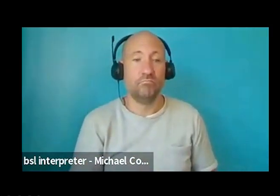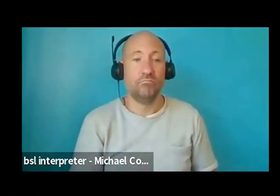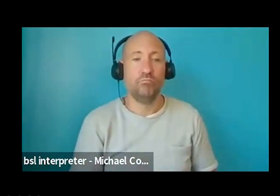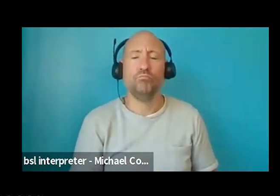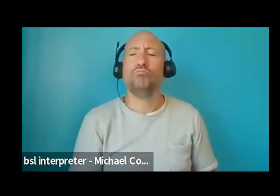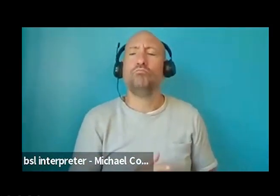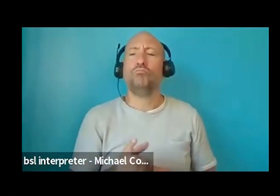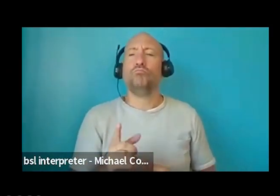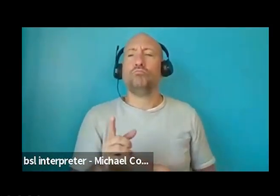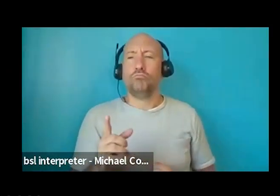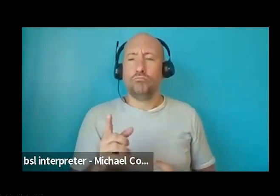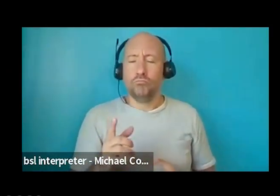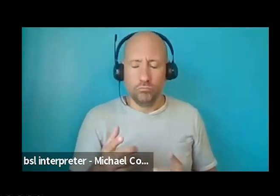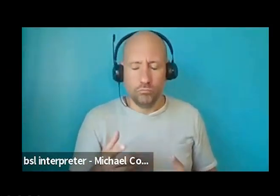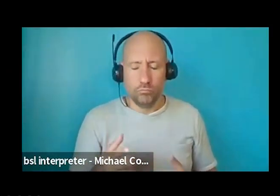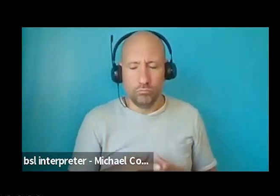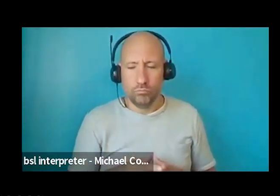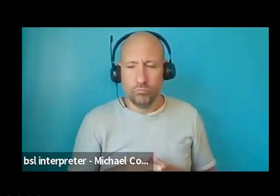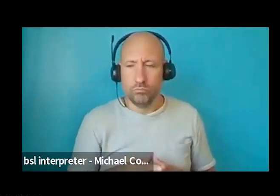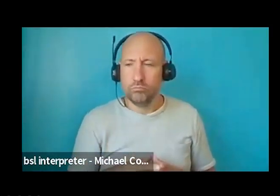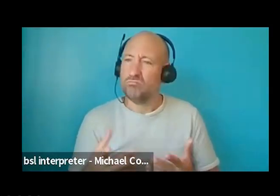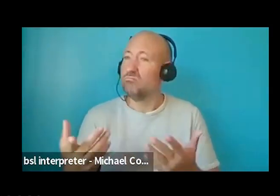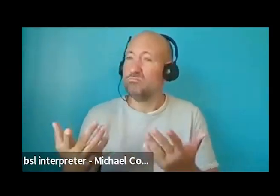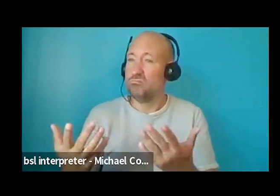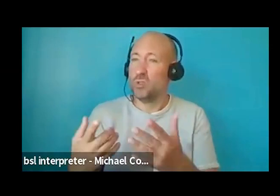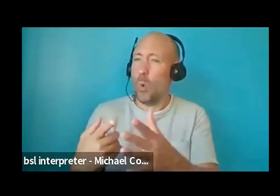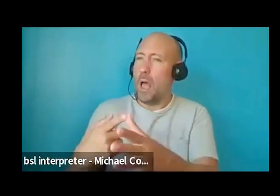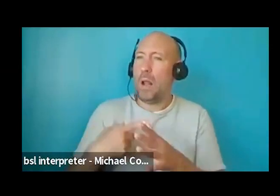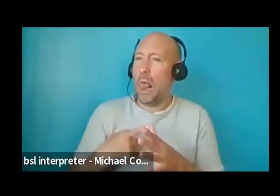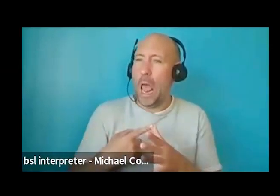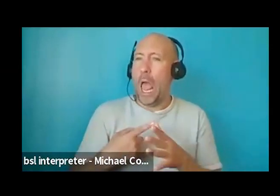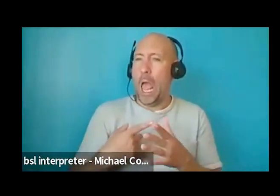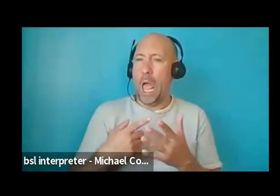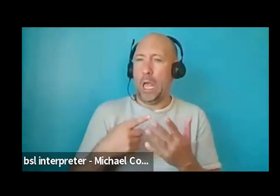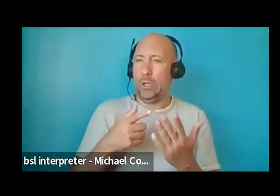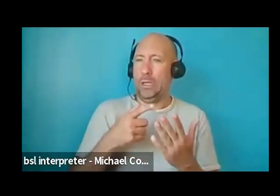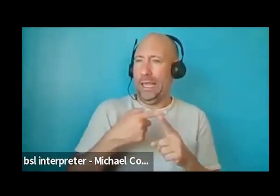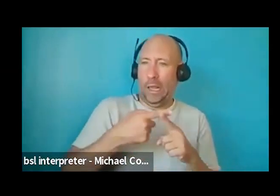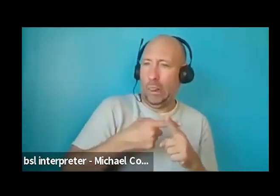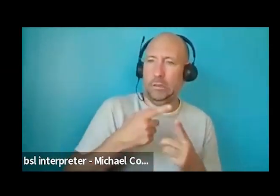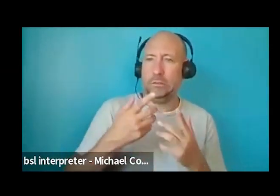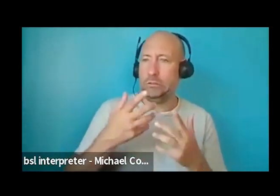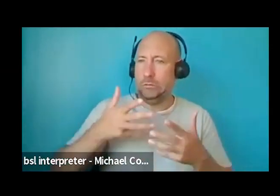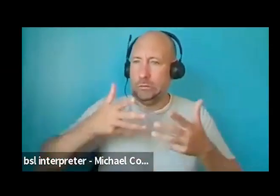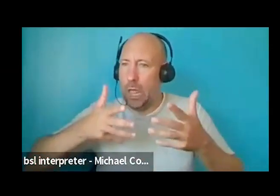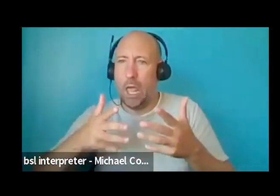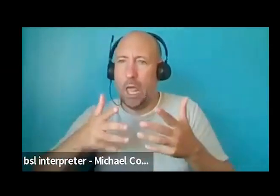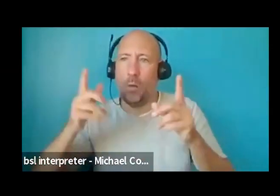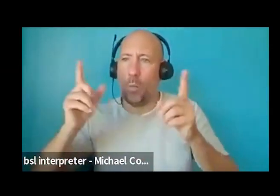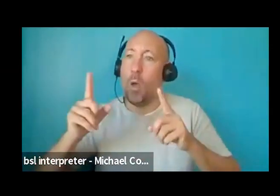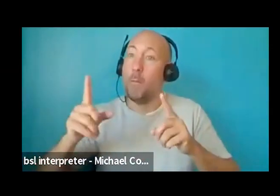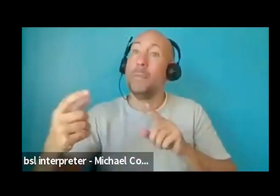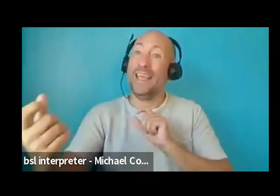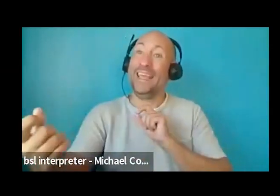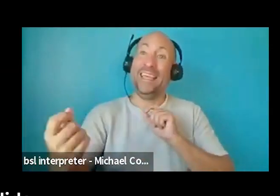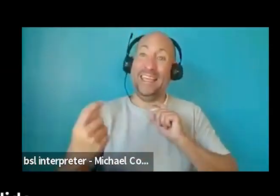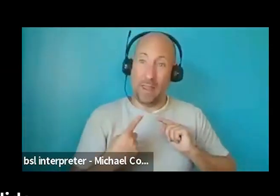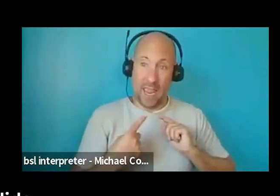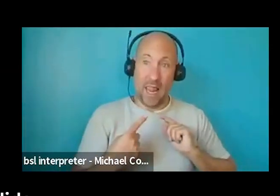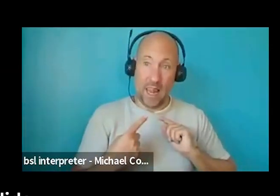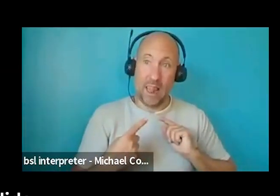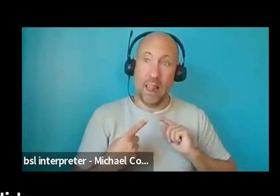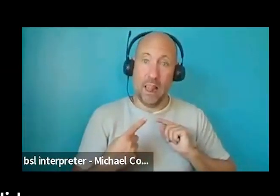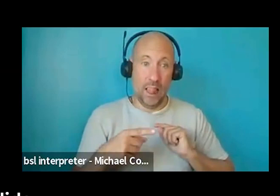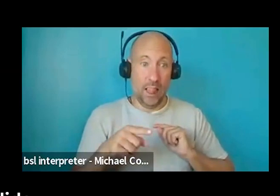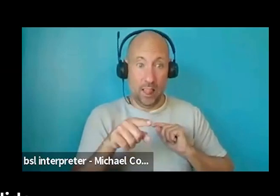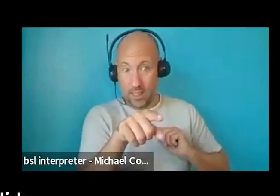And whatever application format you choose, we would like you to email the application to us. And the